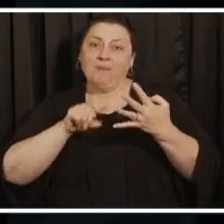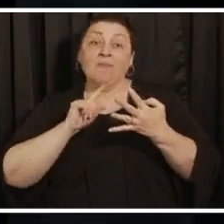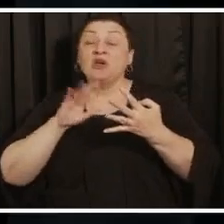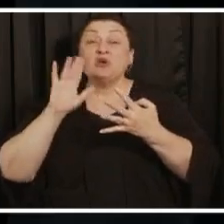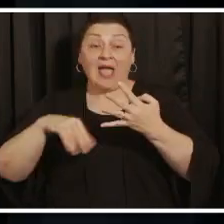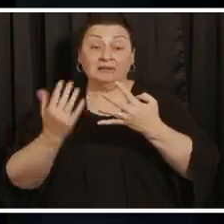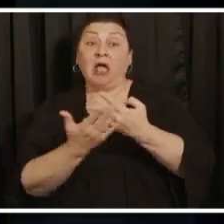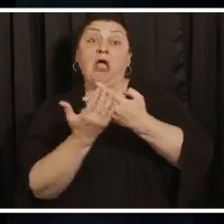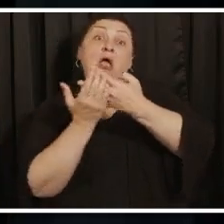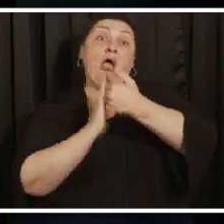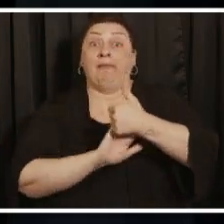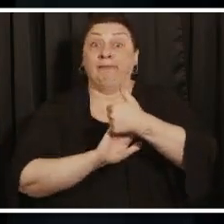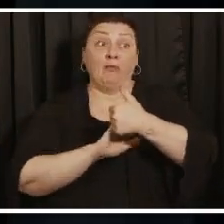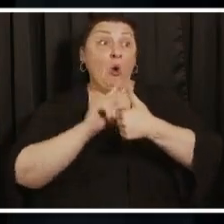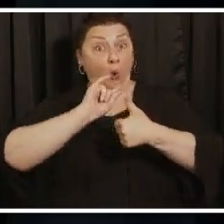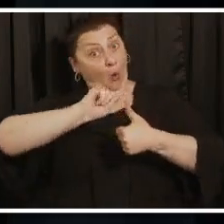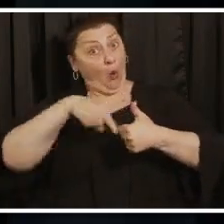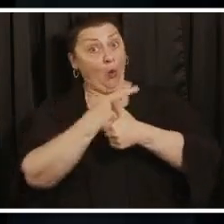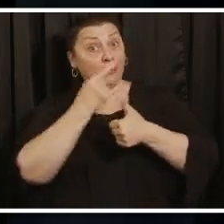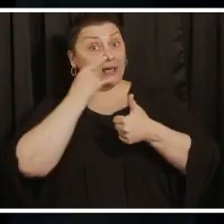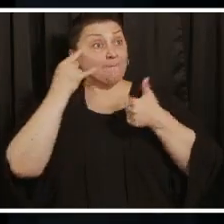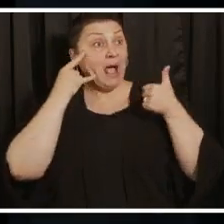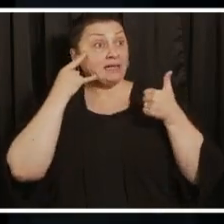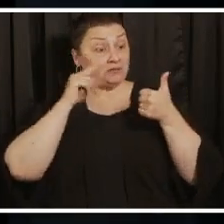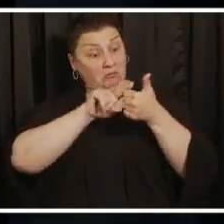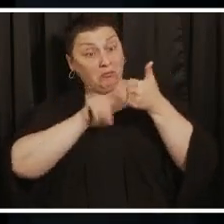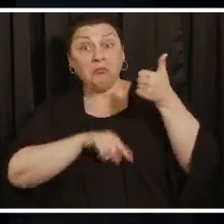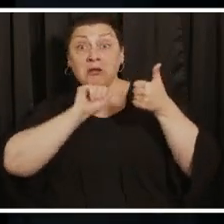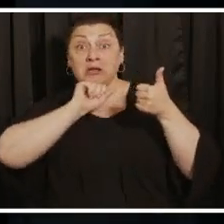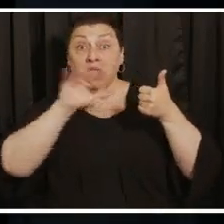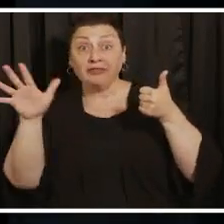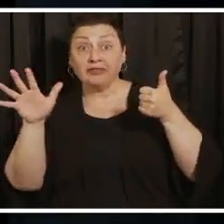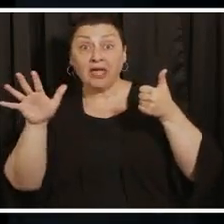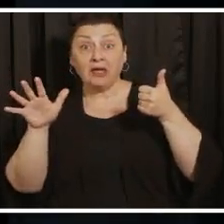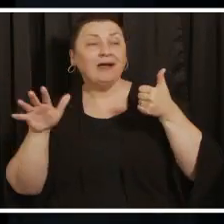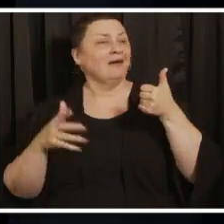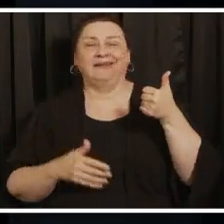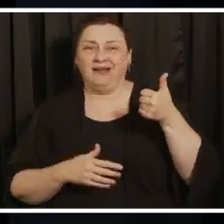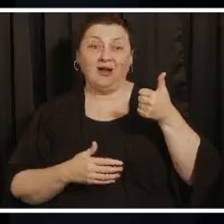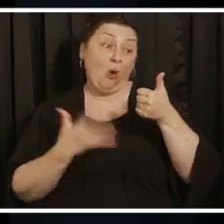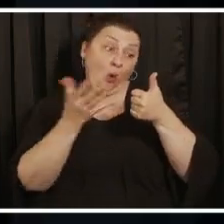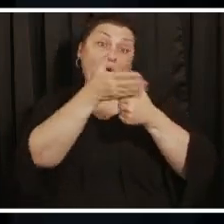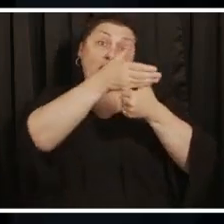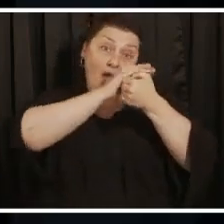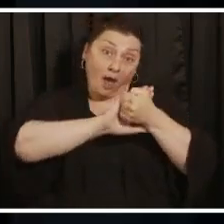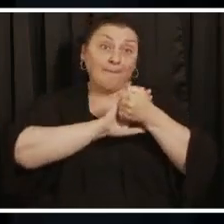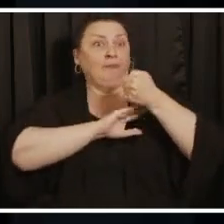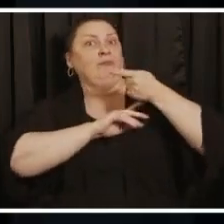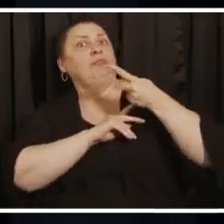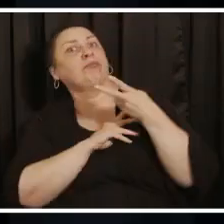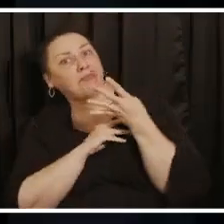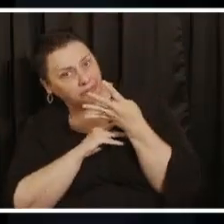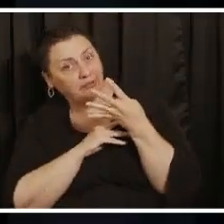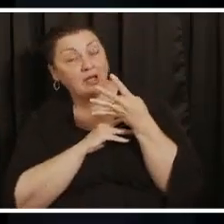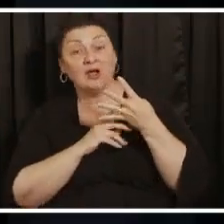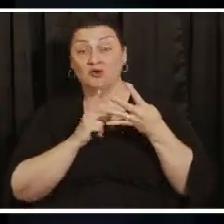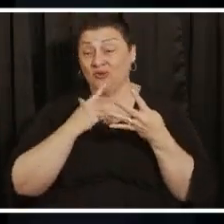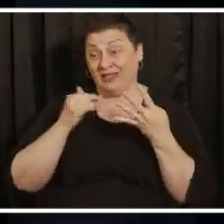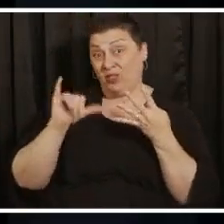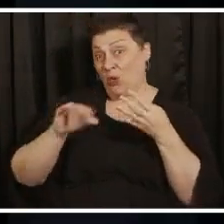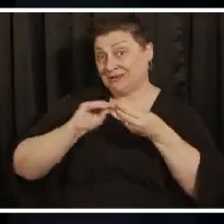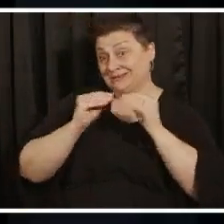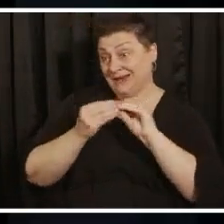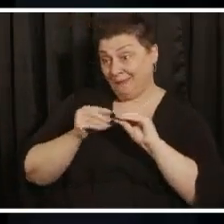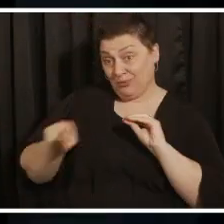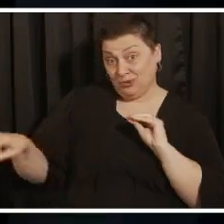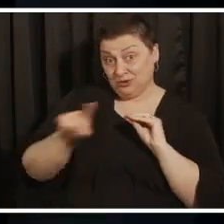mask wearing and nothing else either. So there are two bottom lines for us. There are only 7 kids 11 and under in the hospital with our most recent information. We are not at